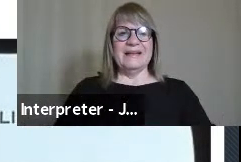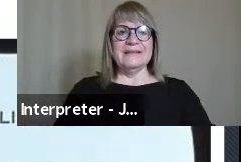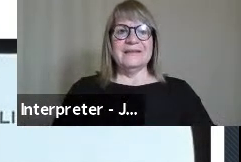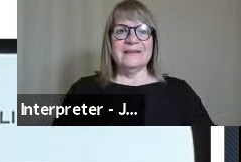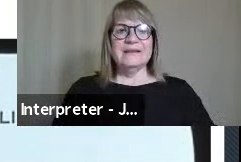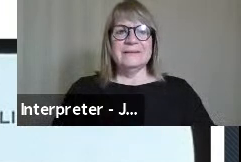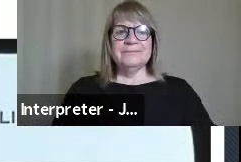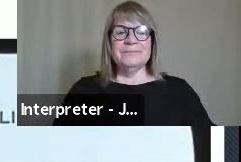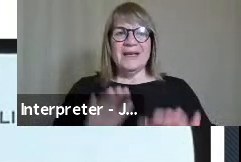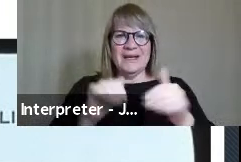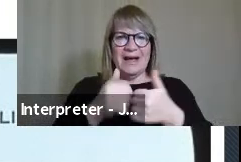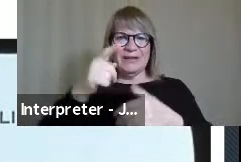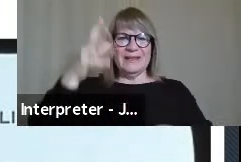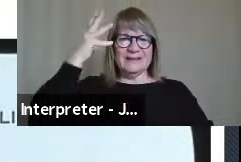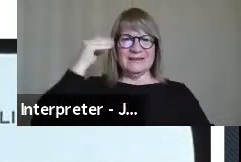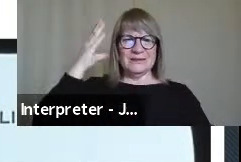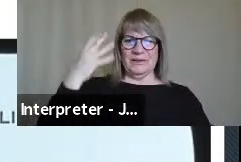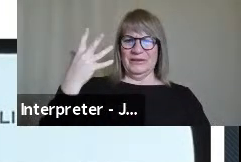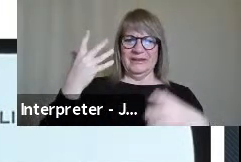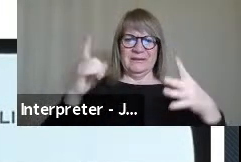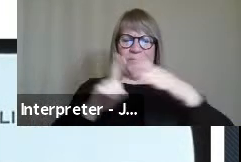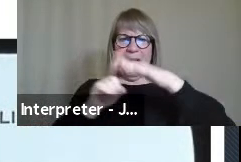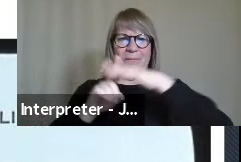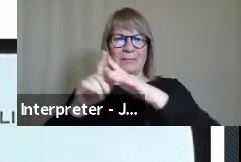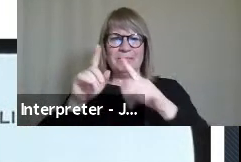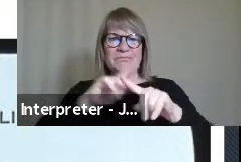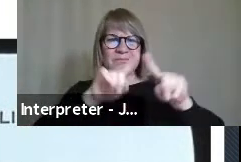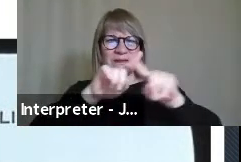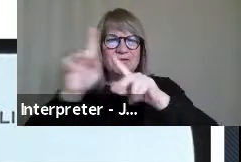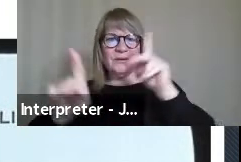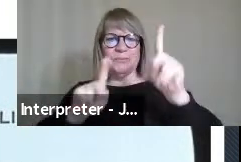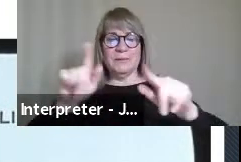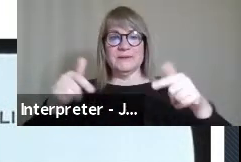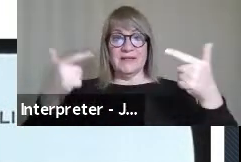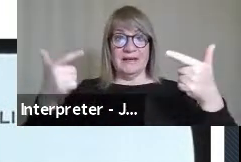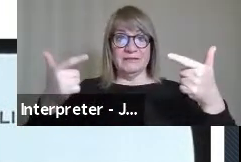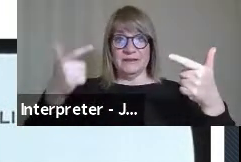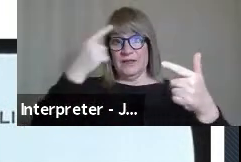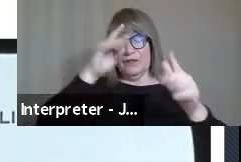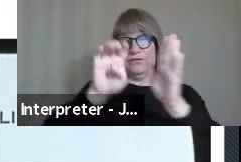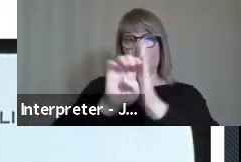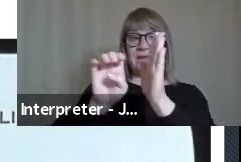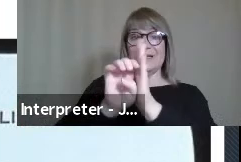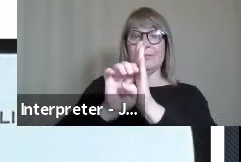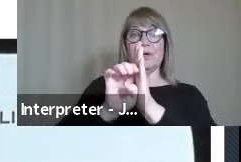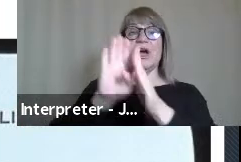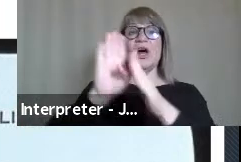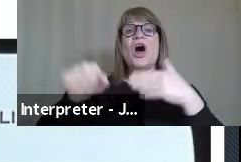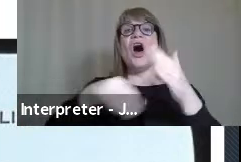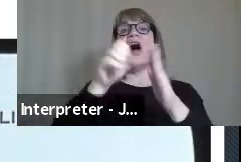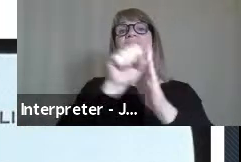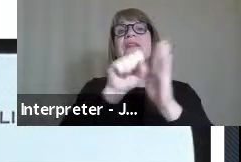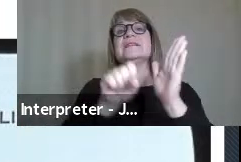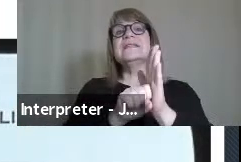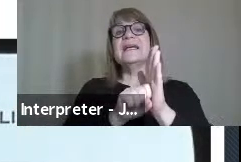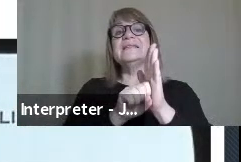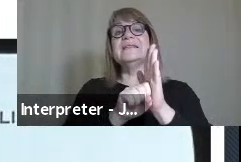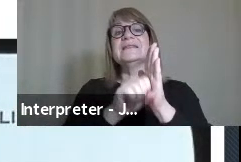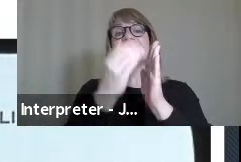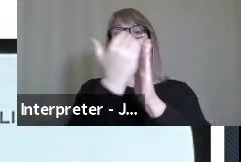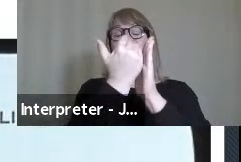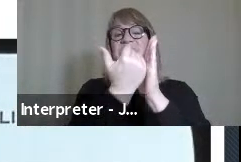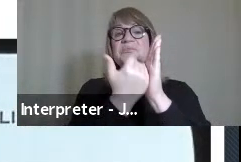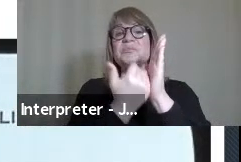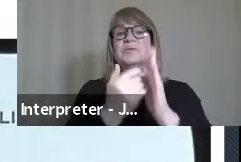in people's lives so for example you know for all of the states we ask questions about which